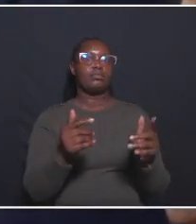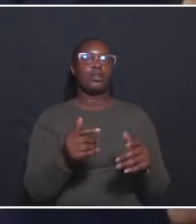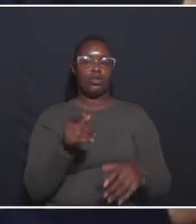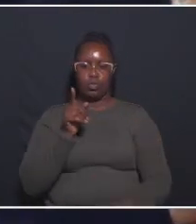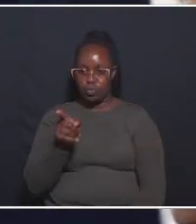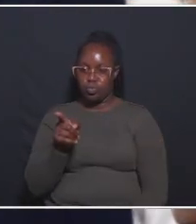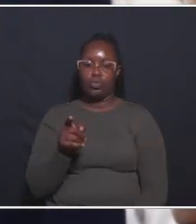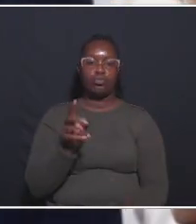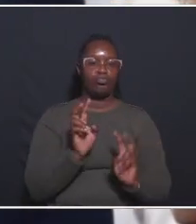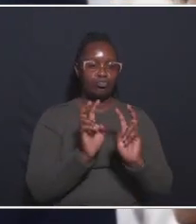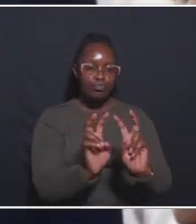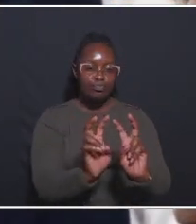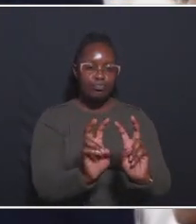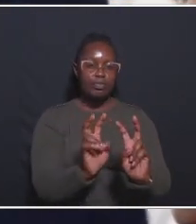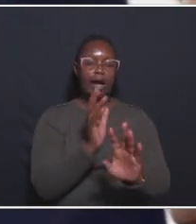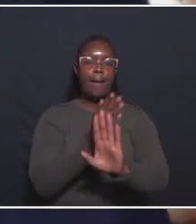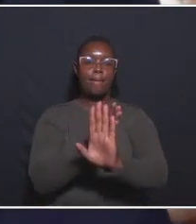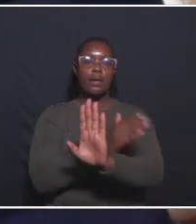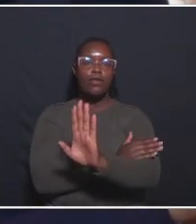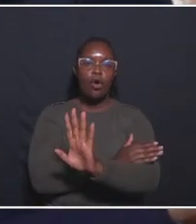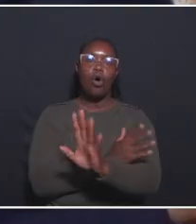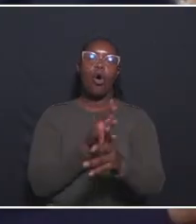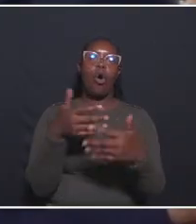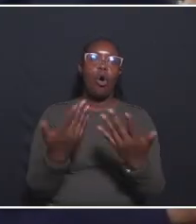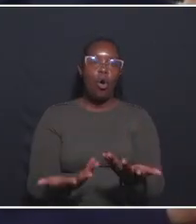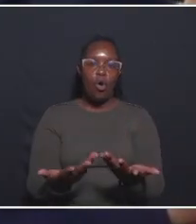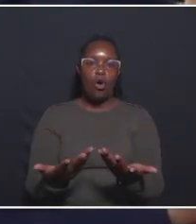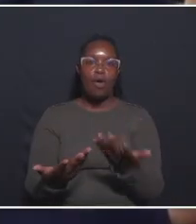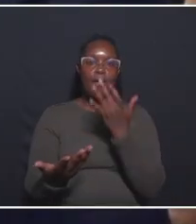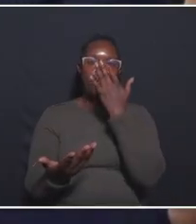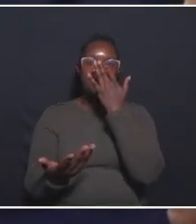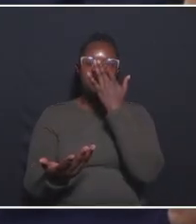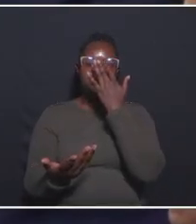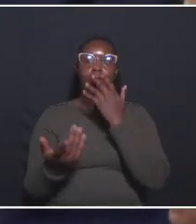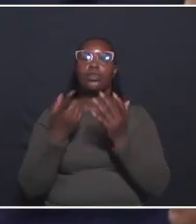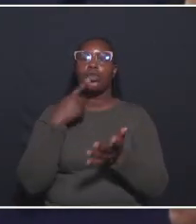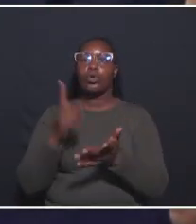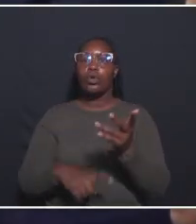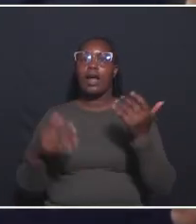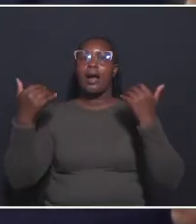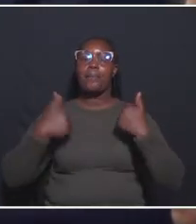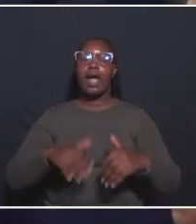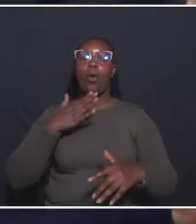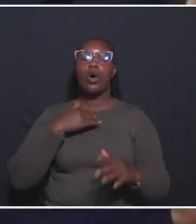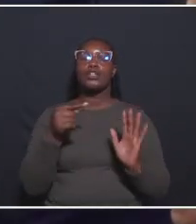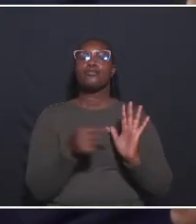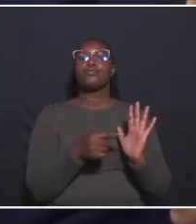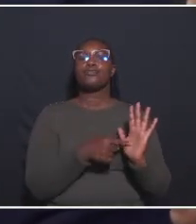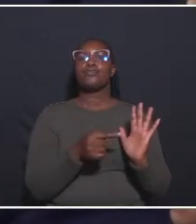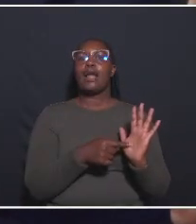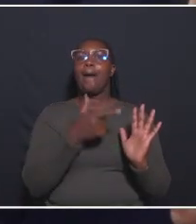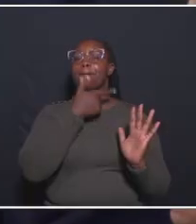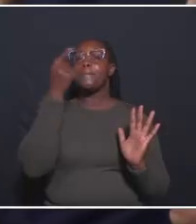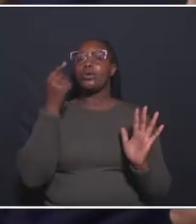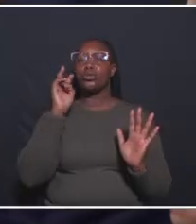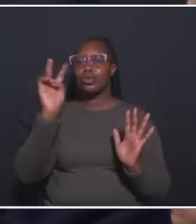with her before the scene, or she asked, and told you this is what I want? Because I loved the kitchen scene. It